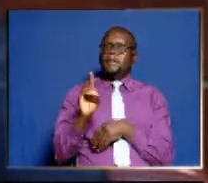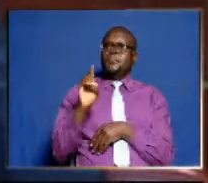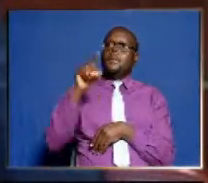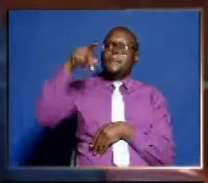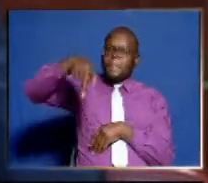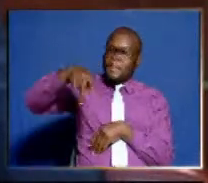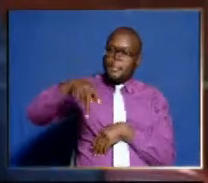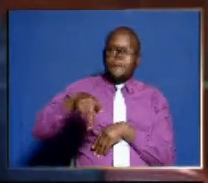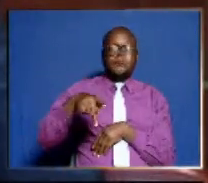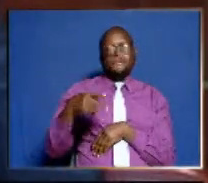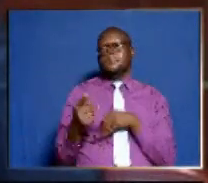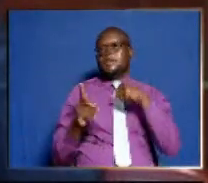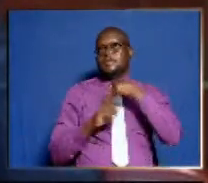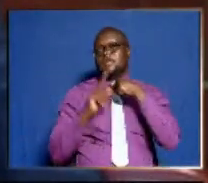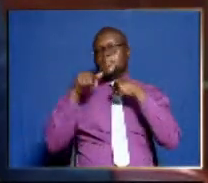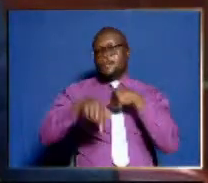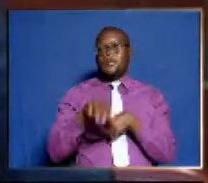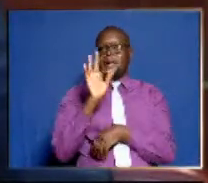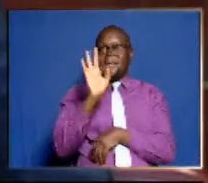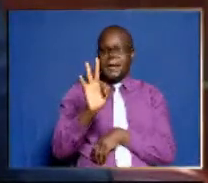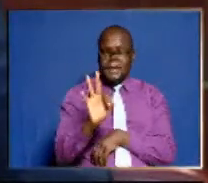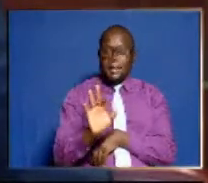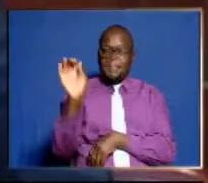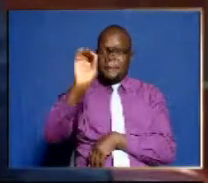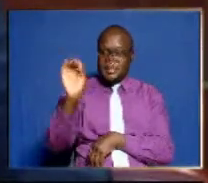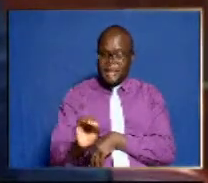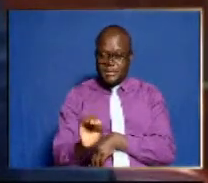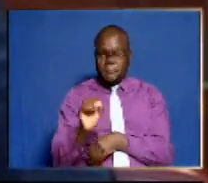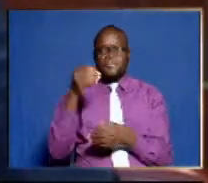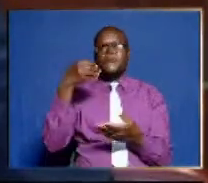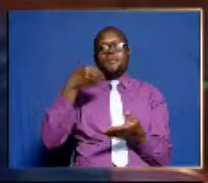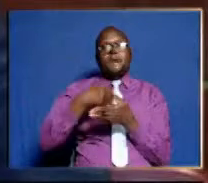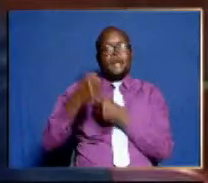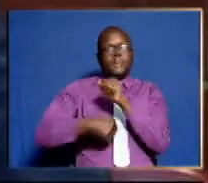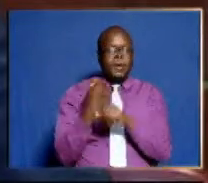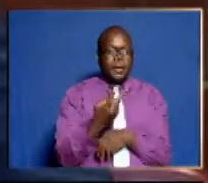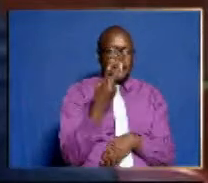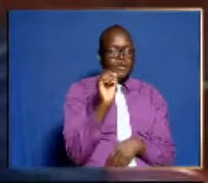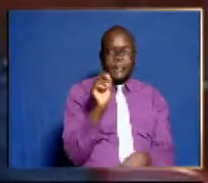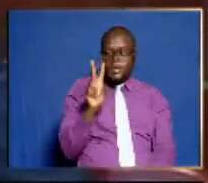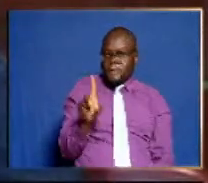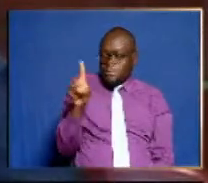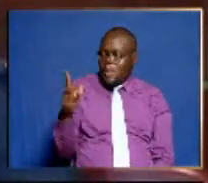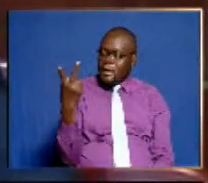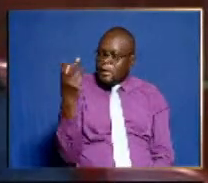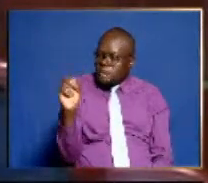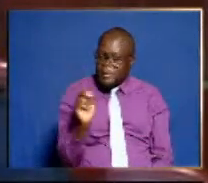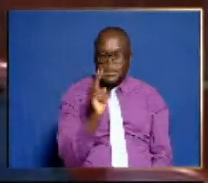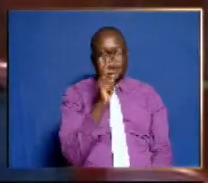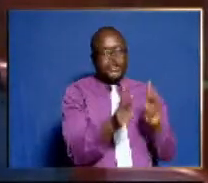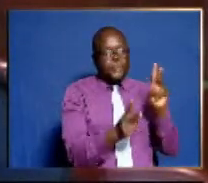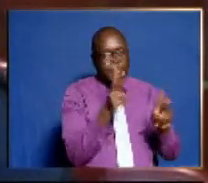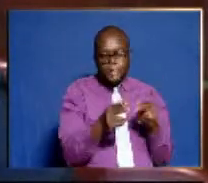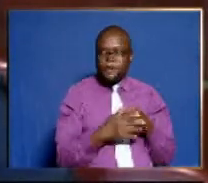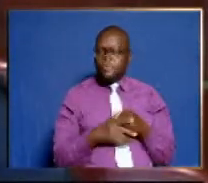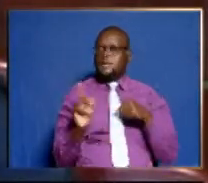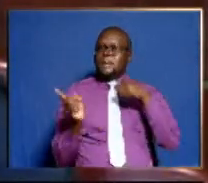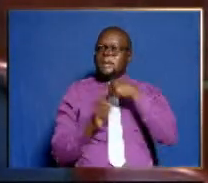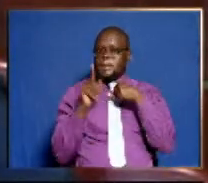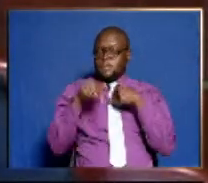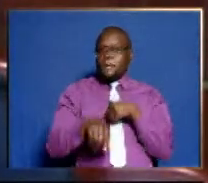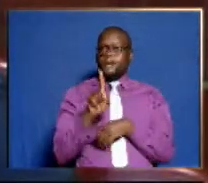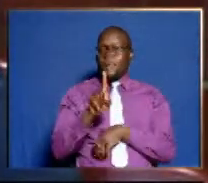growth projection of 6.3% in the financial year 2021-2022 and a